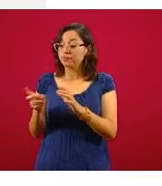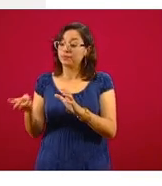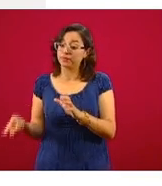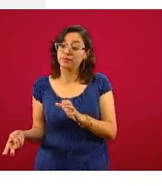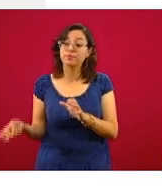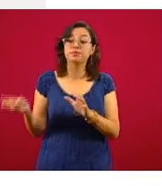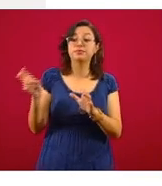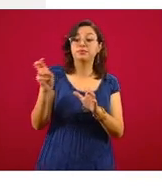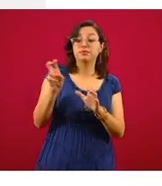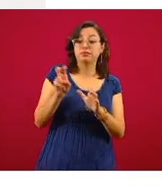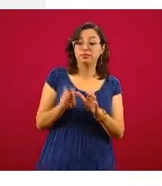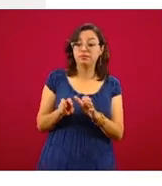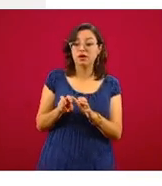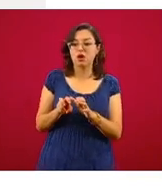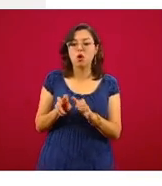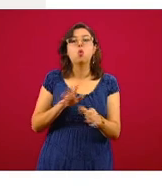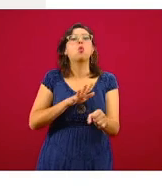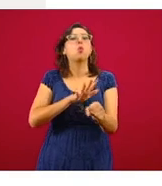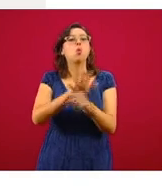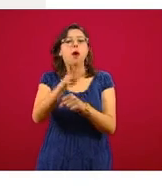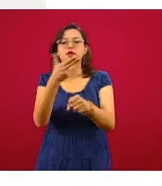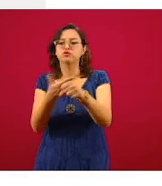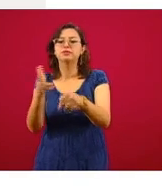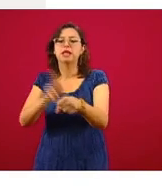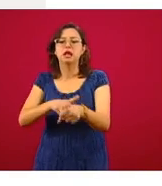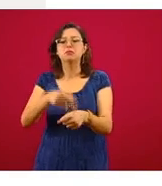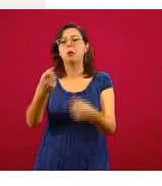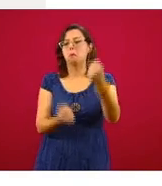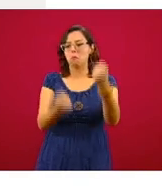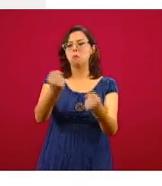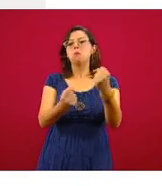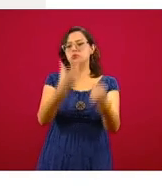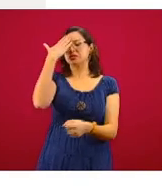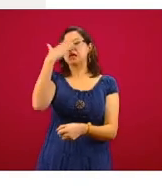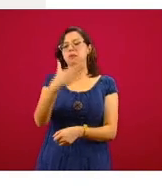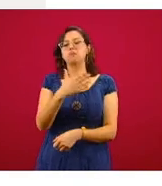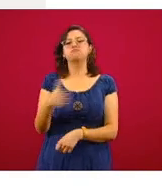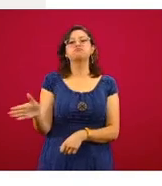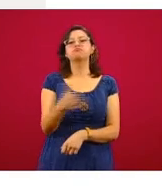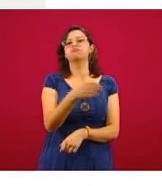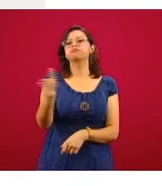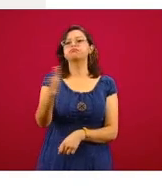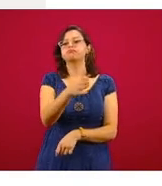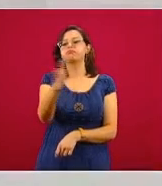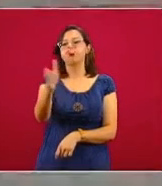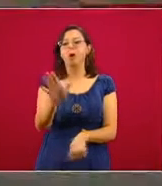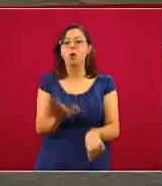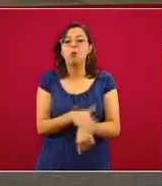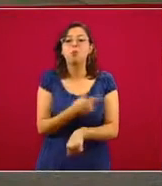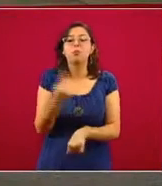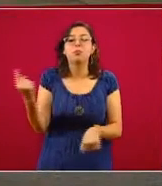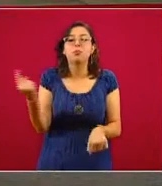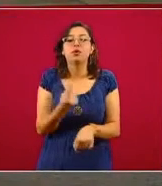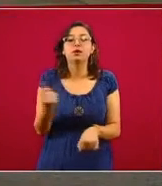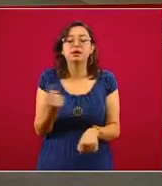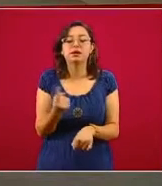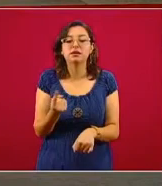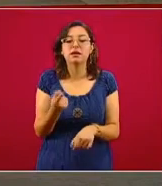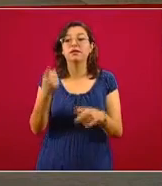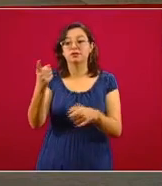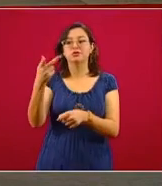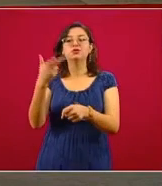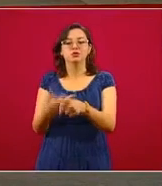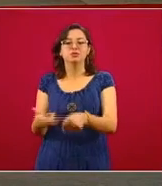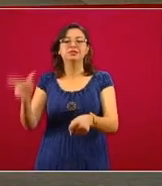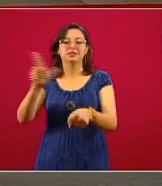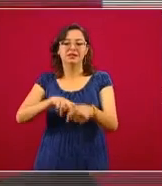gets to your house, they will receive the patient and they know already which hospital they're going to. So the hospital is not just going to receive